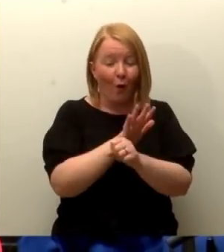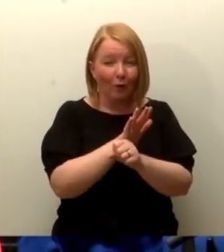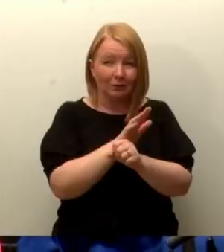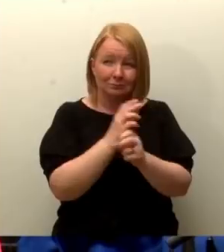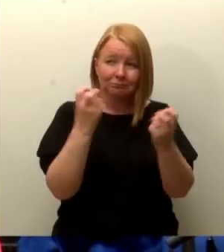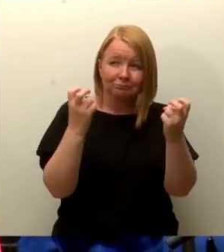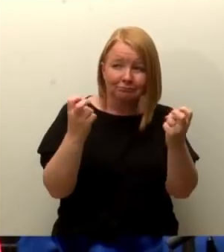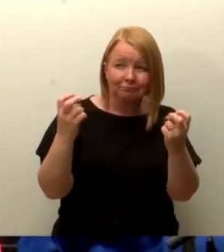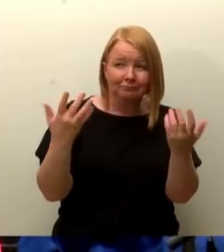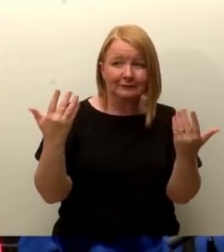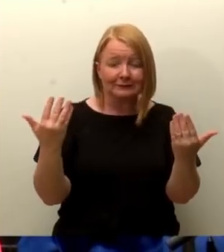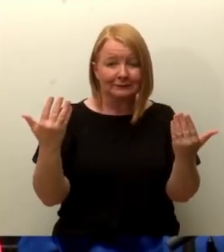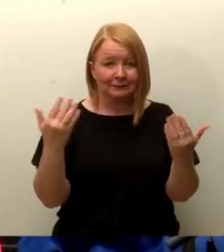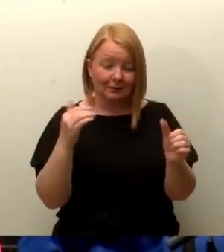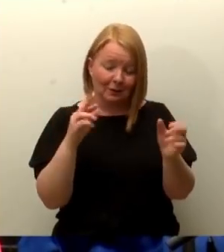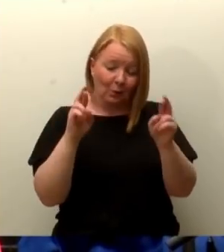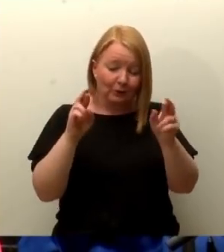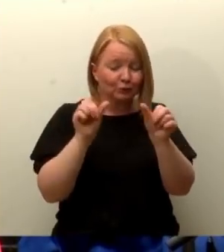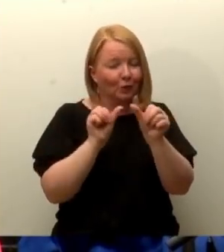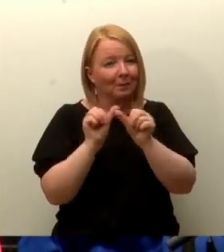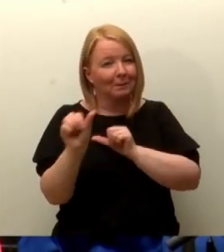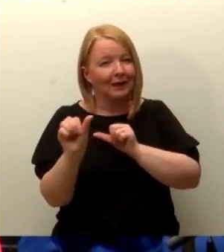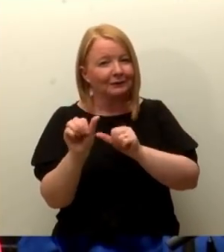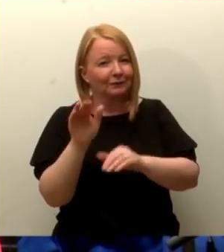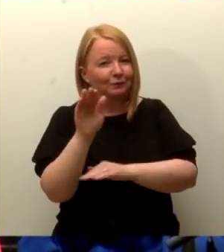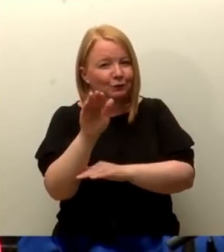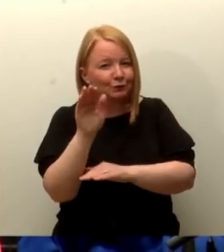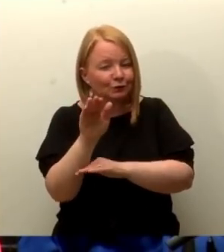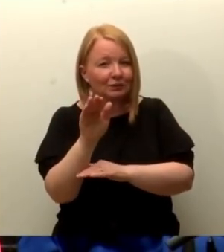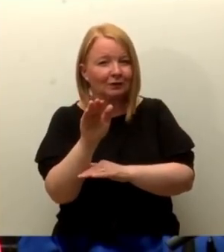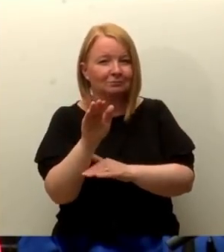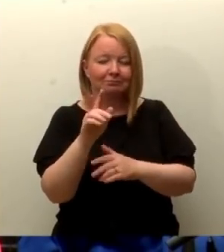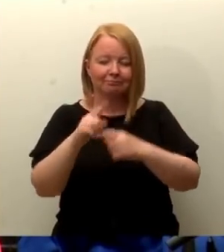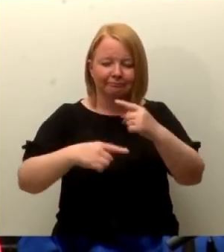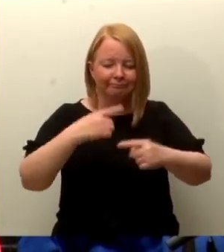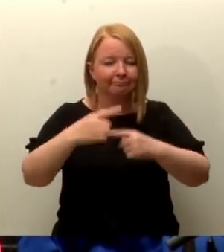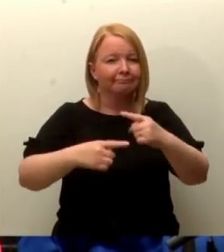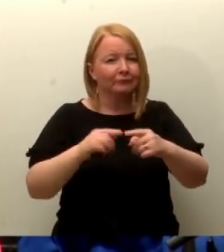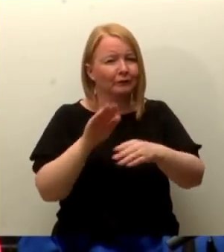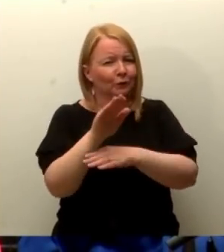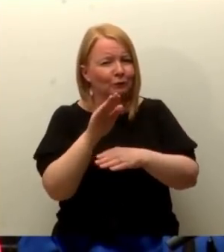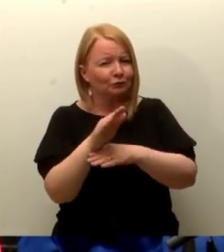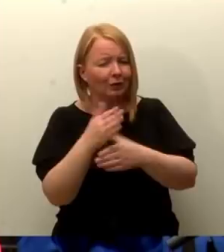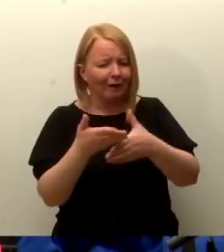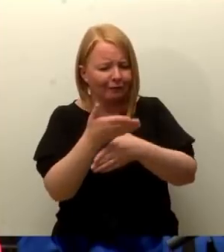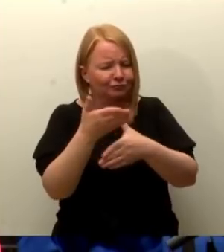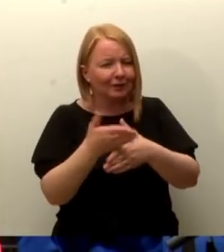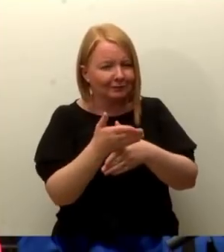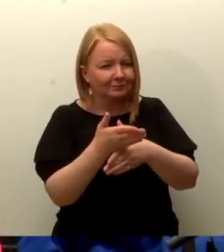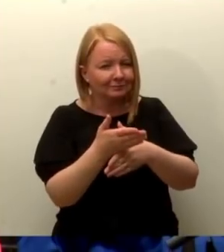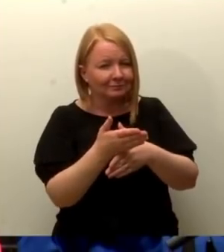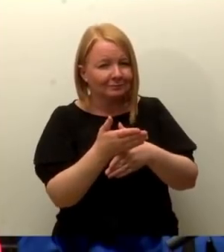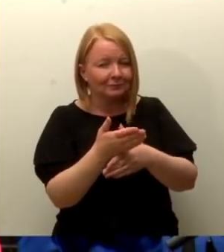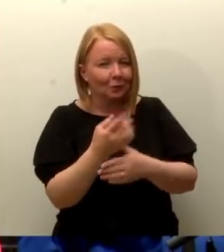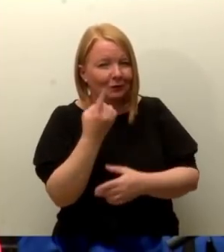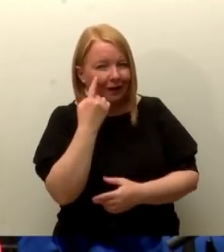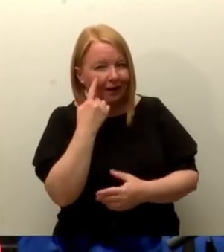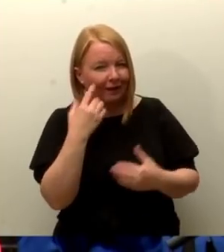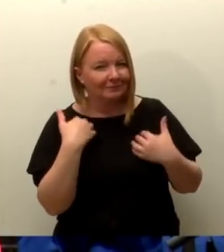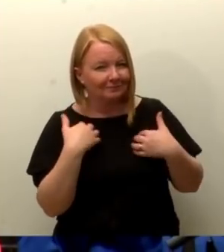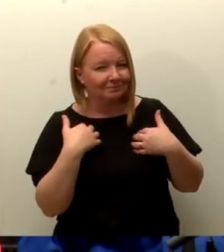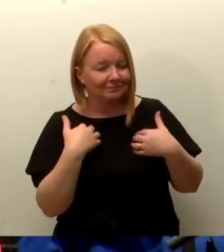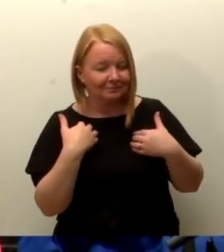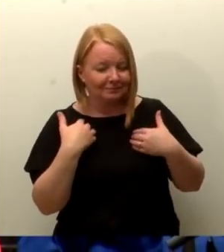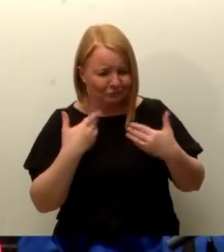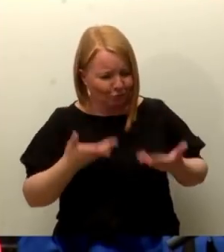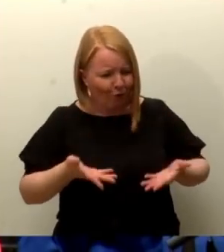all the very best for your future endeavors, for your future careers, which beckon for you. Go